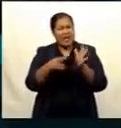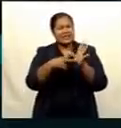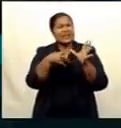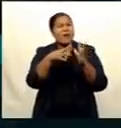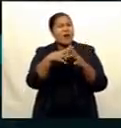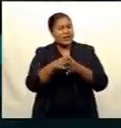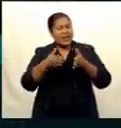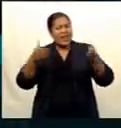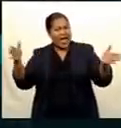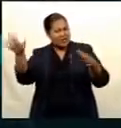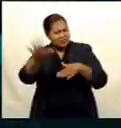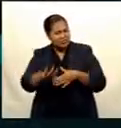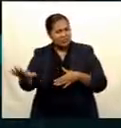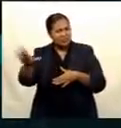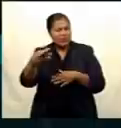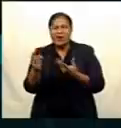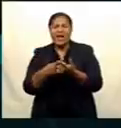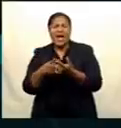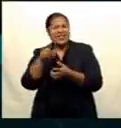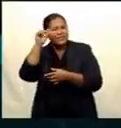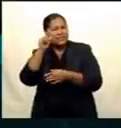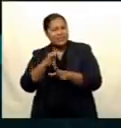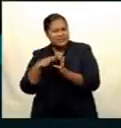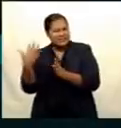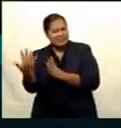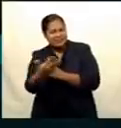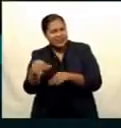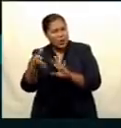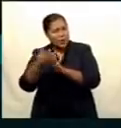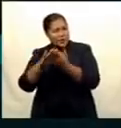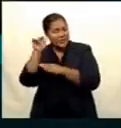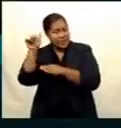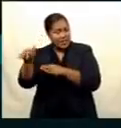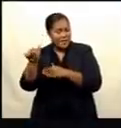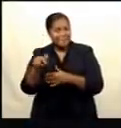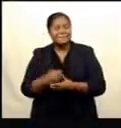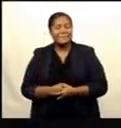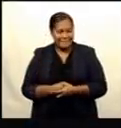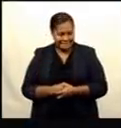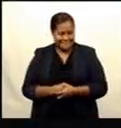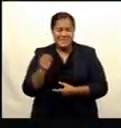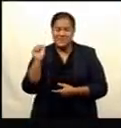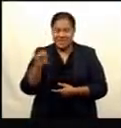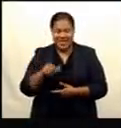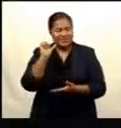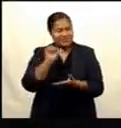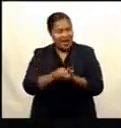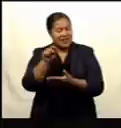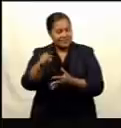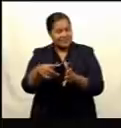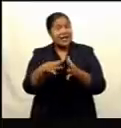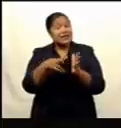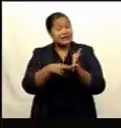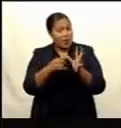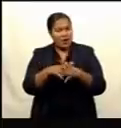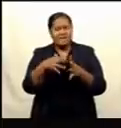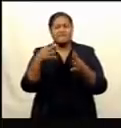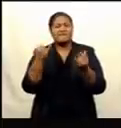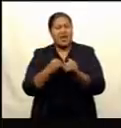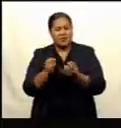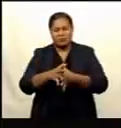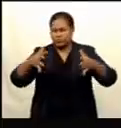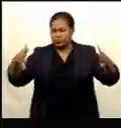area. What's the status of other Fijians in surrounding communities? Yes, Edwin, that's correct. Nawaka is a very huge